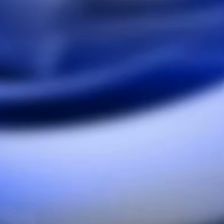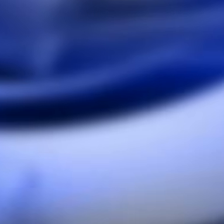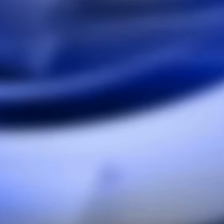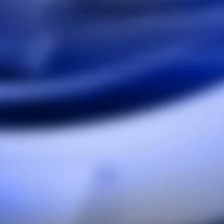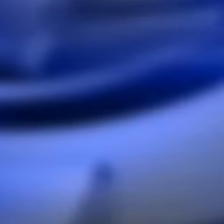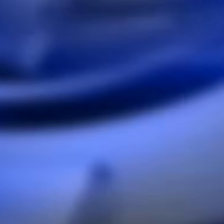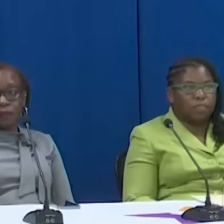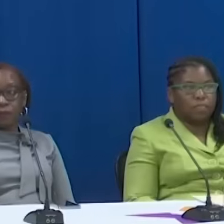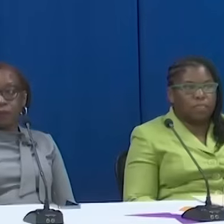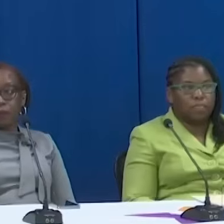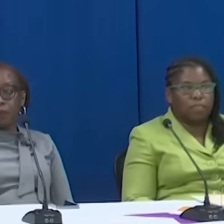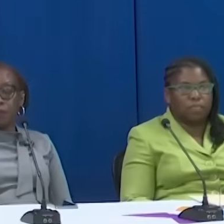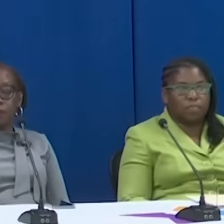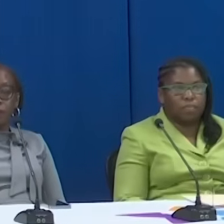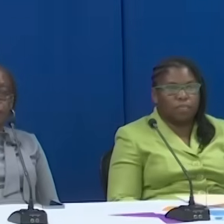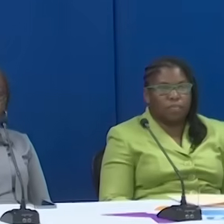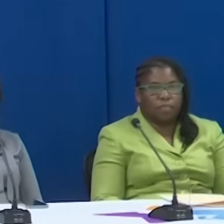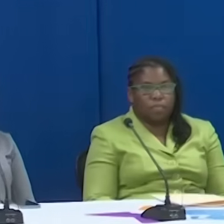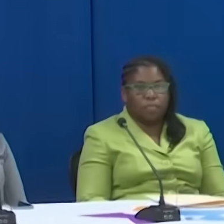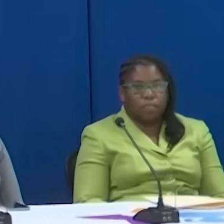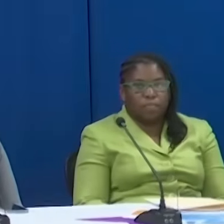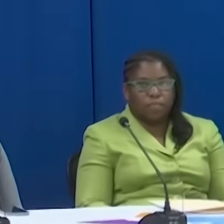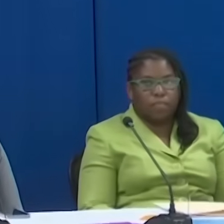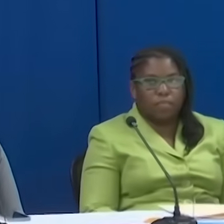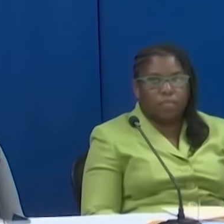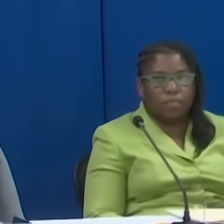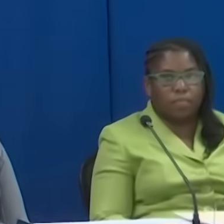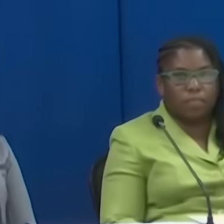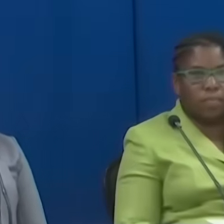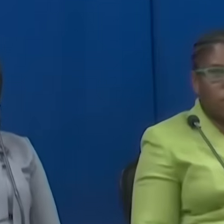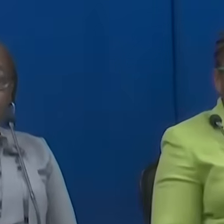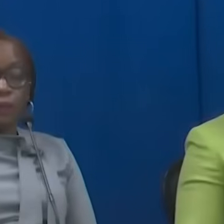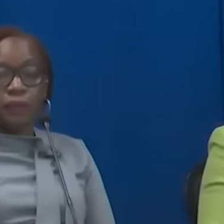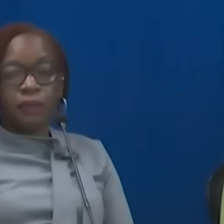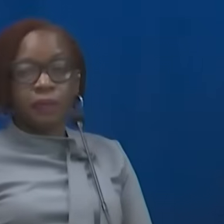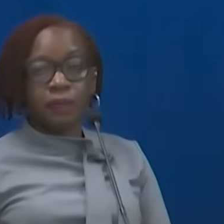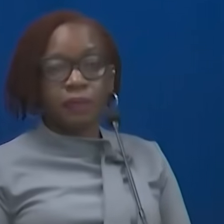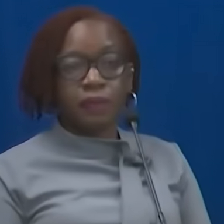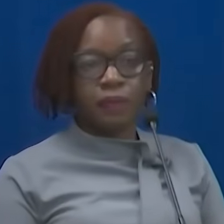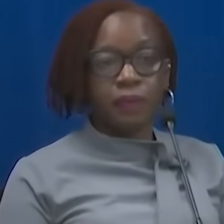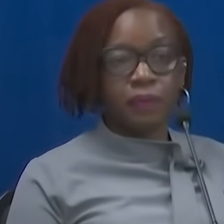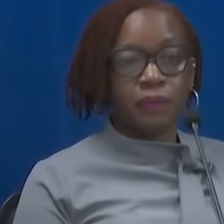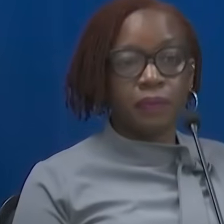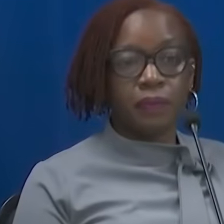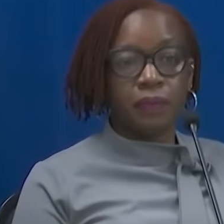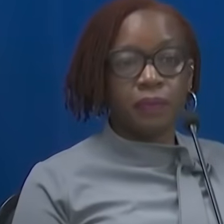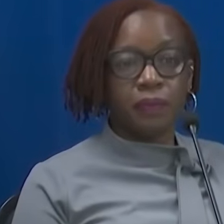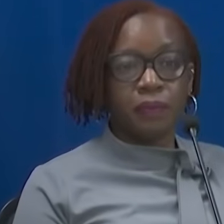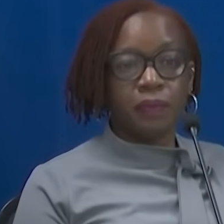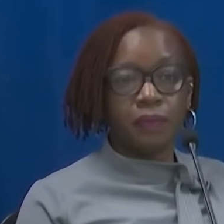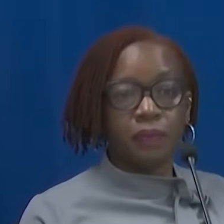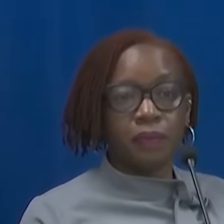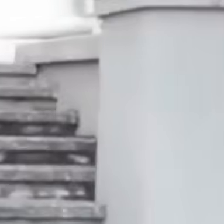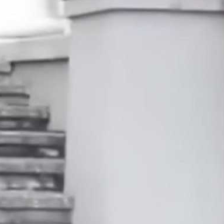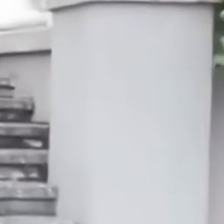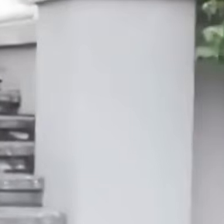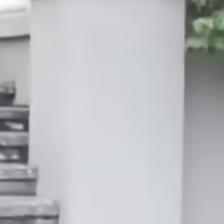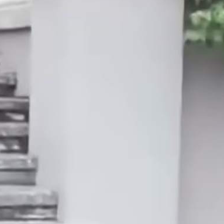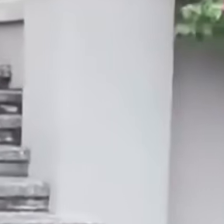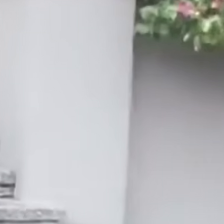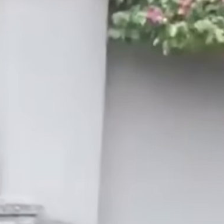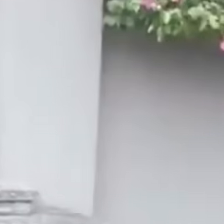In the headlines, education authorities reporting an improvement in this year's common entrance examination. An